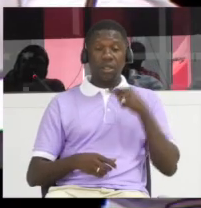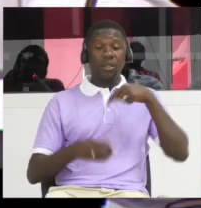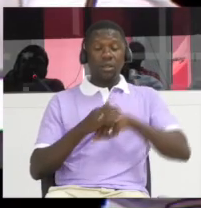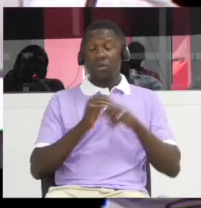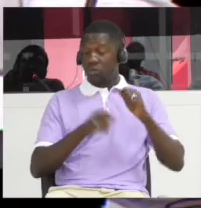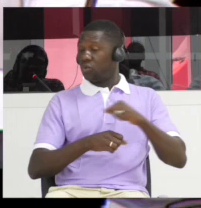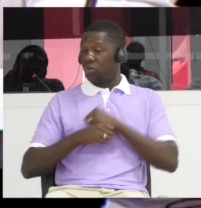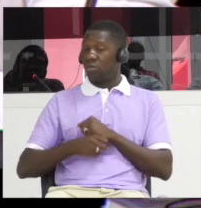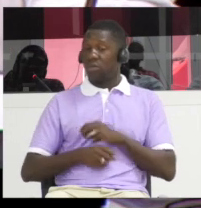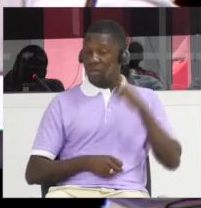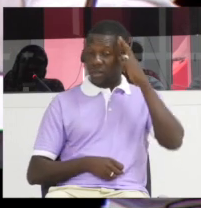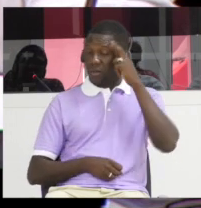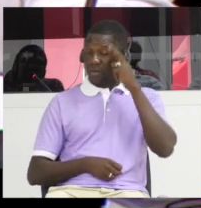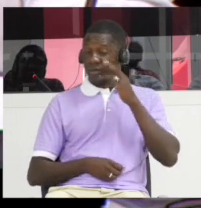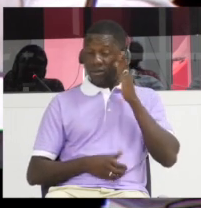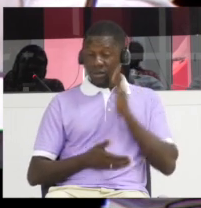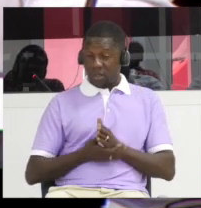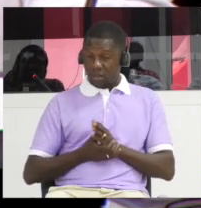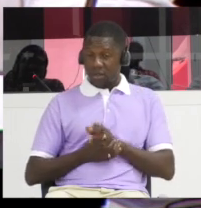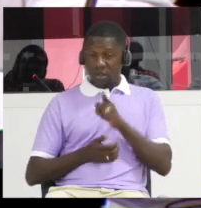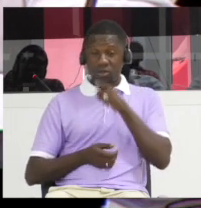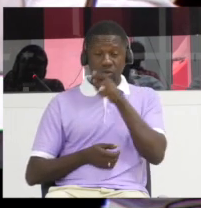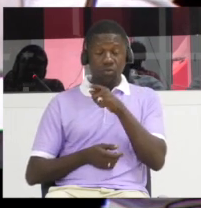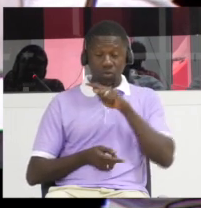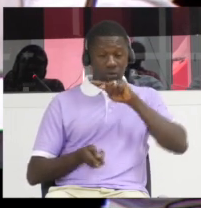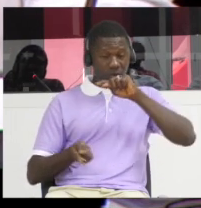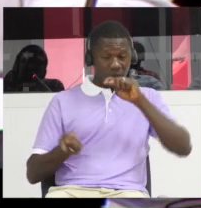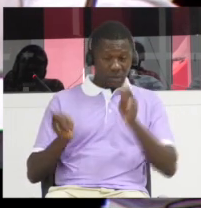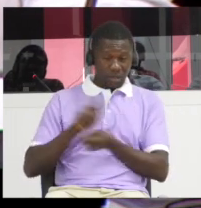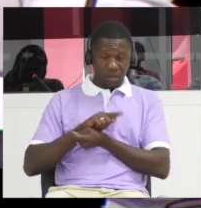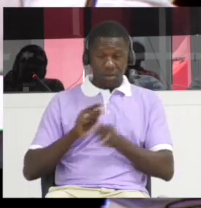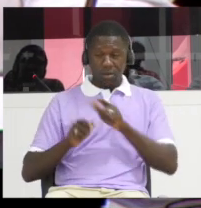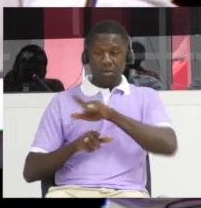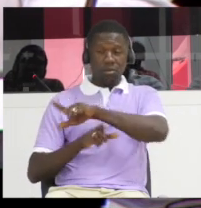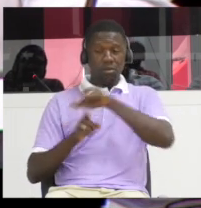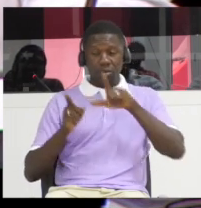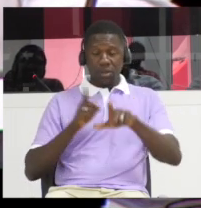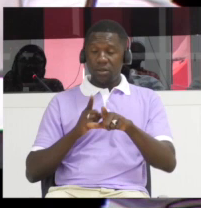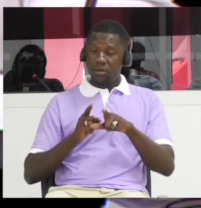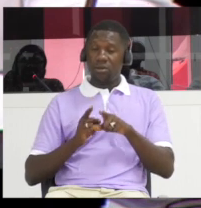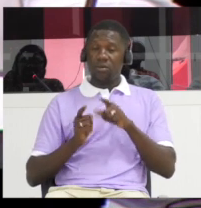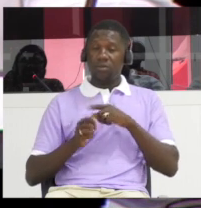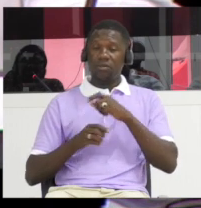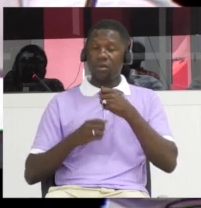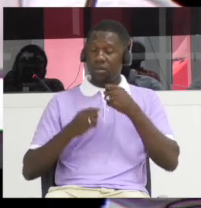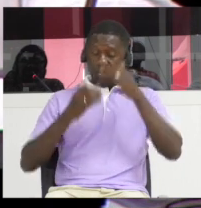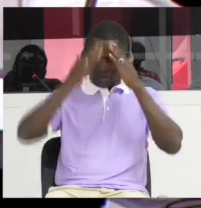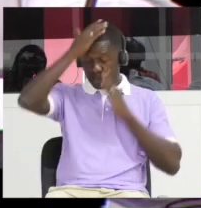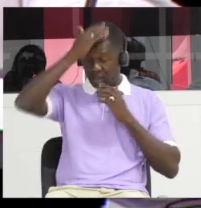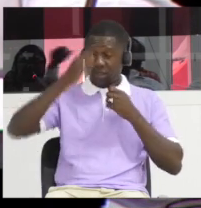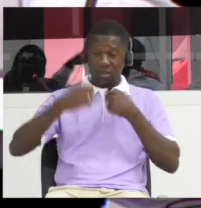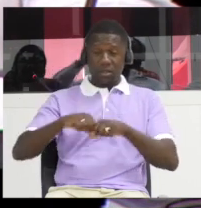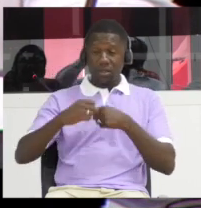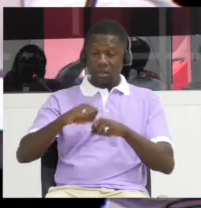fact that you changed the venue of the military exercise, thereby giving